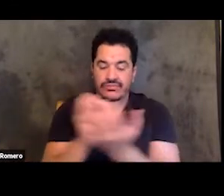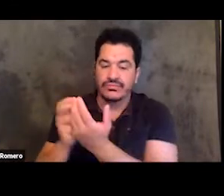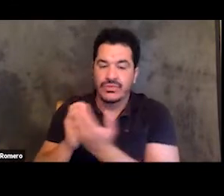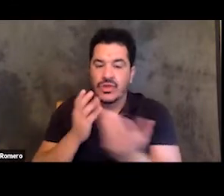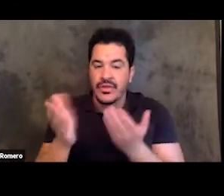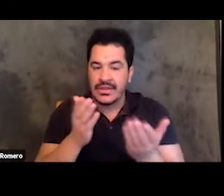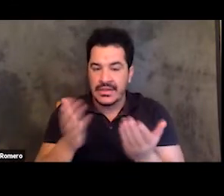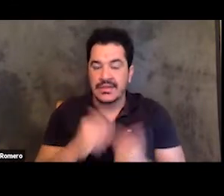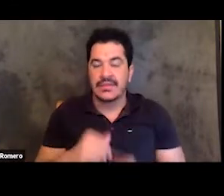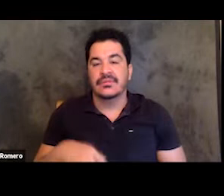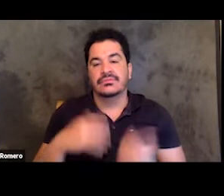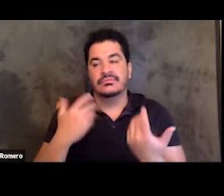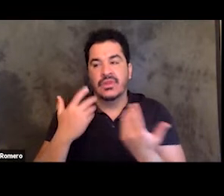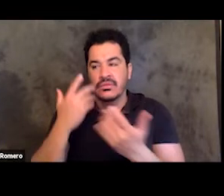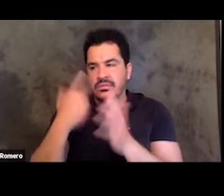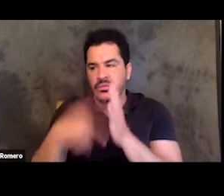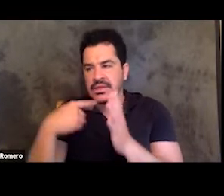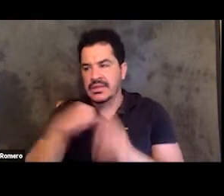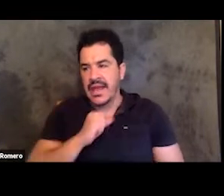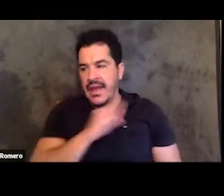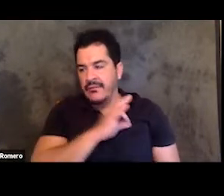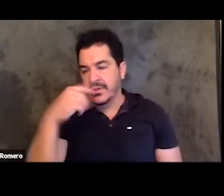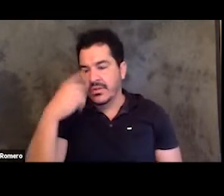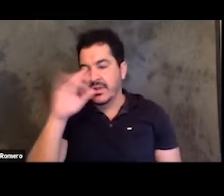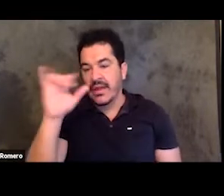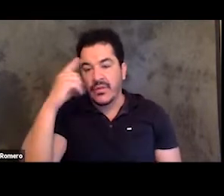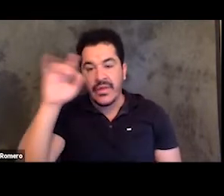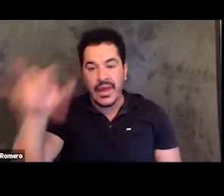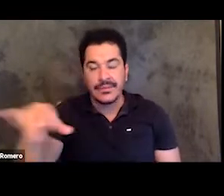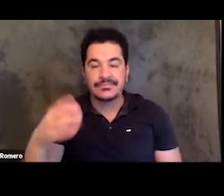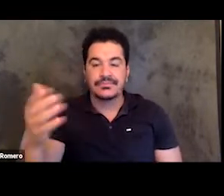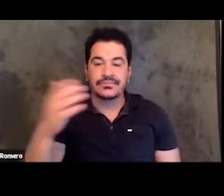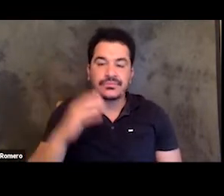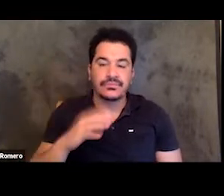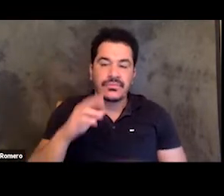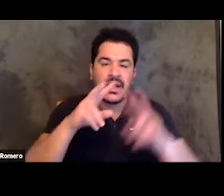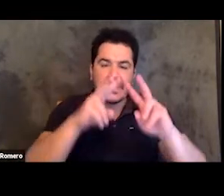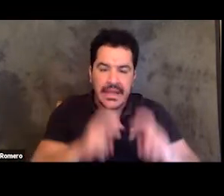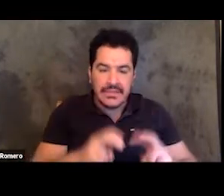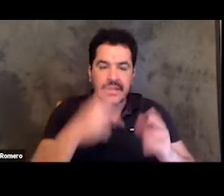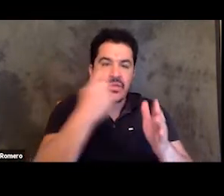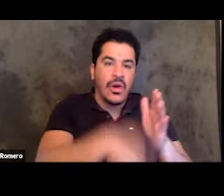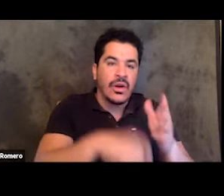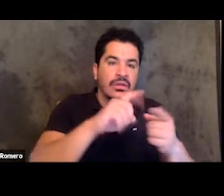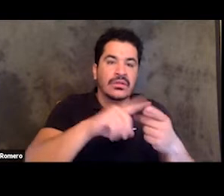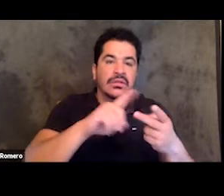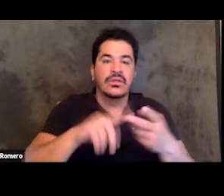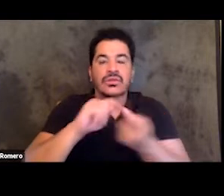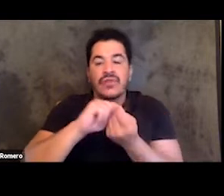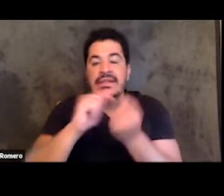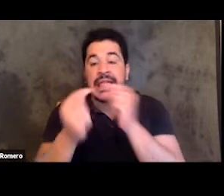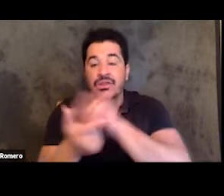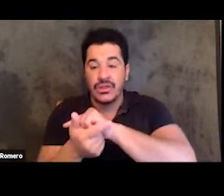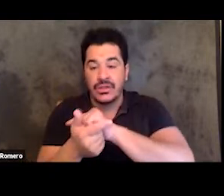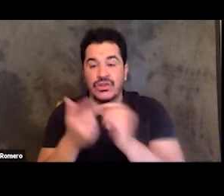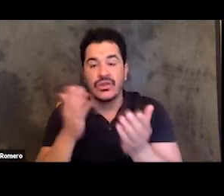What are your considerations around assessment costs, translation services, or adapting interventions?